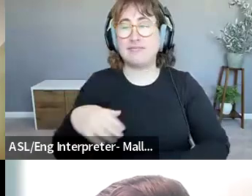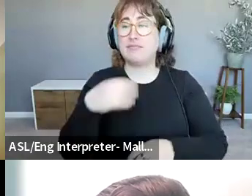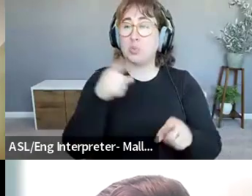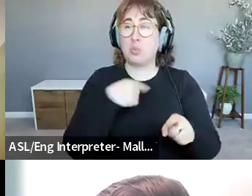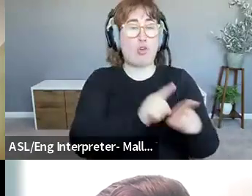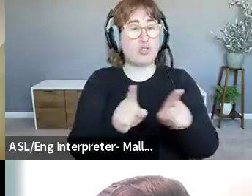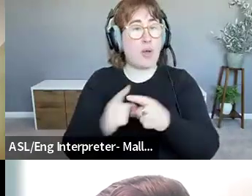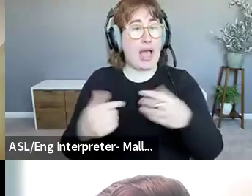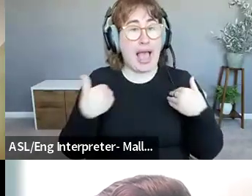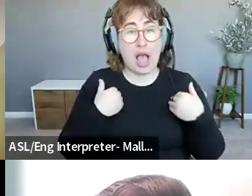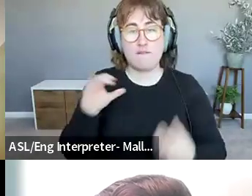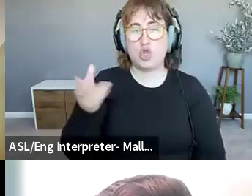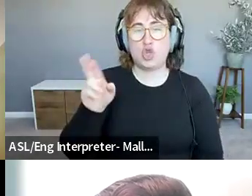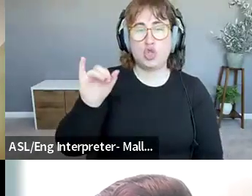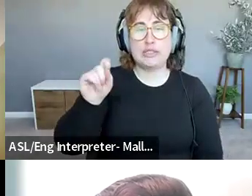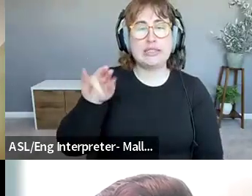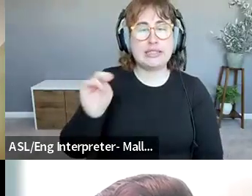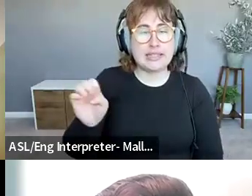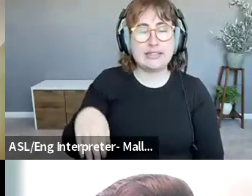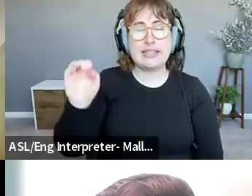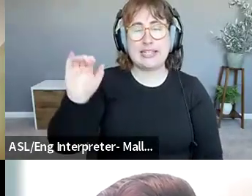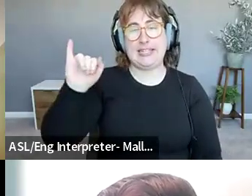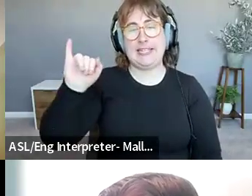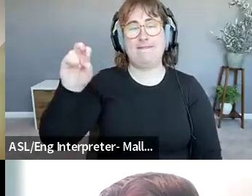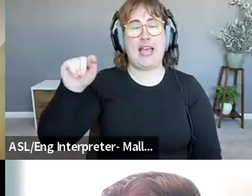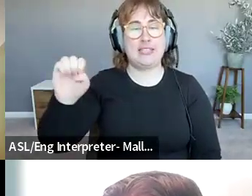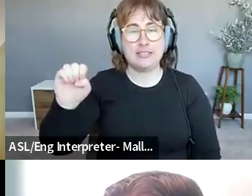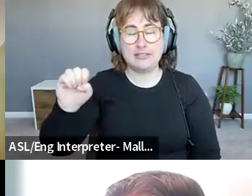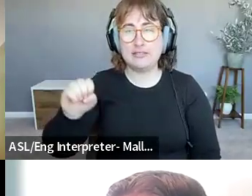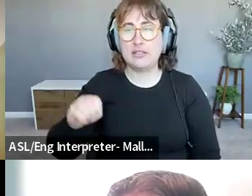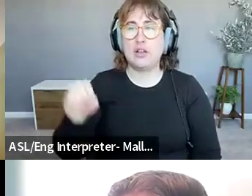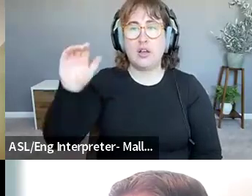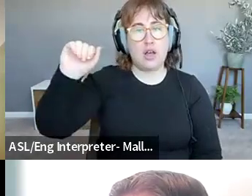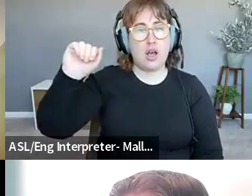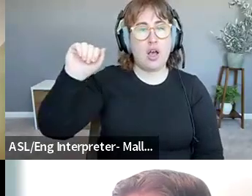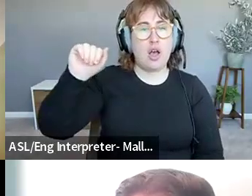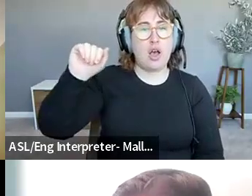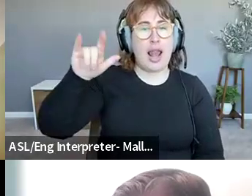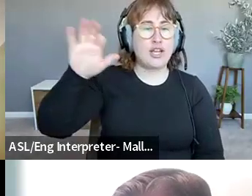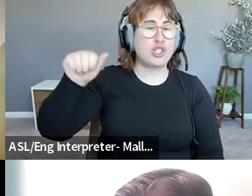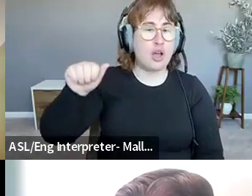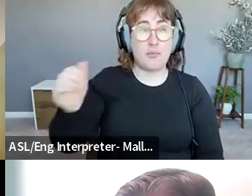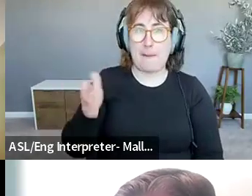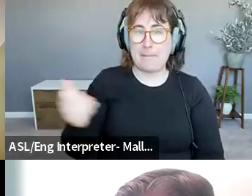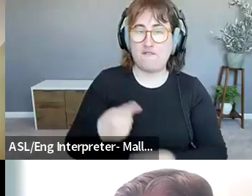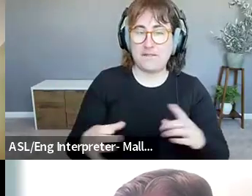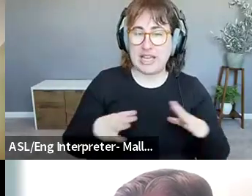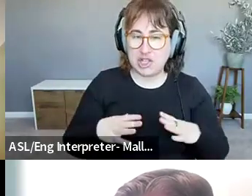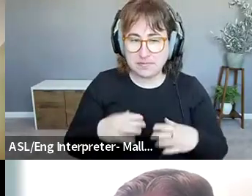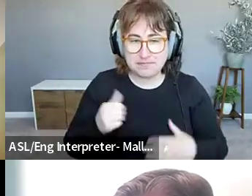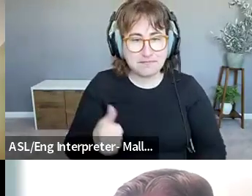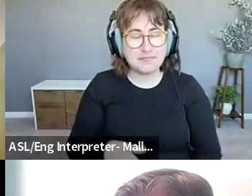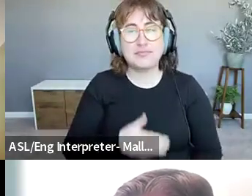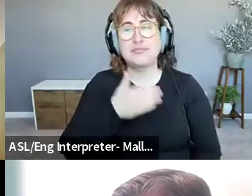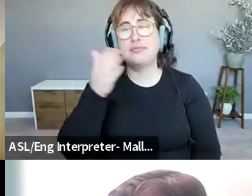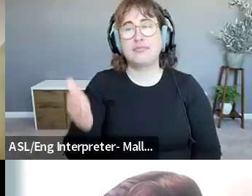have on Christine and Yvette and Alicia. Welcome back from vacation as well.